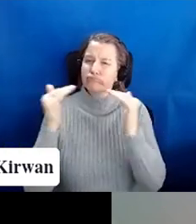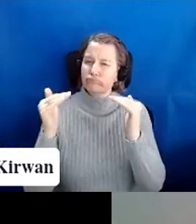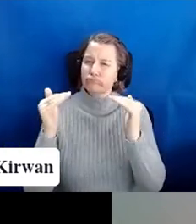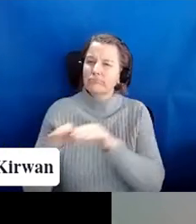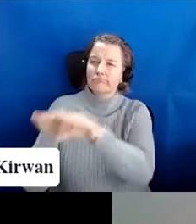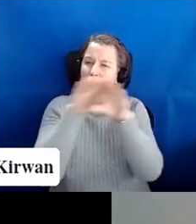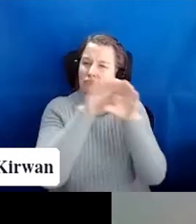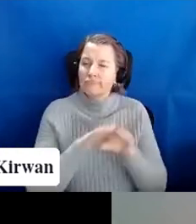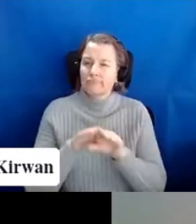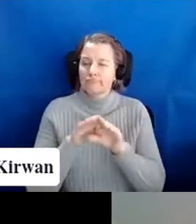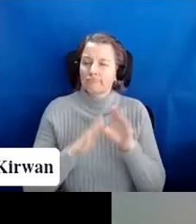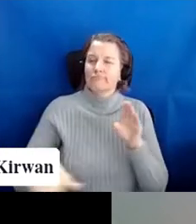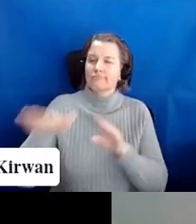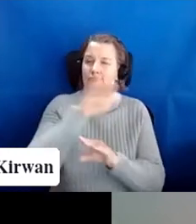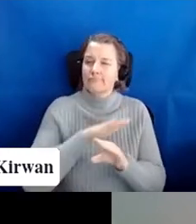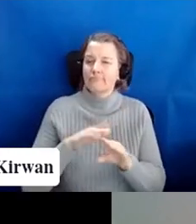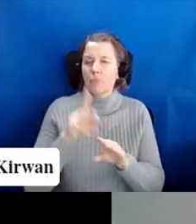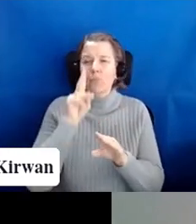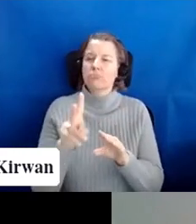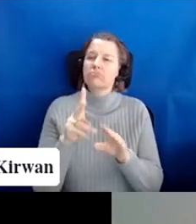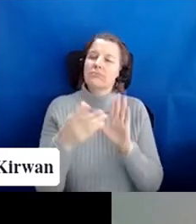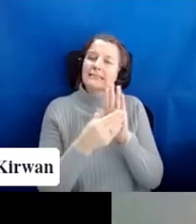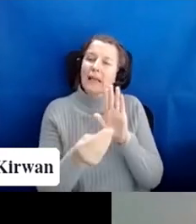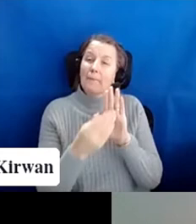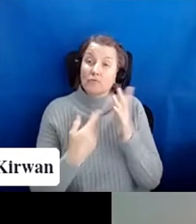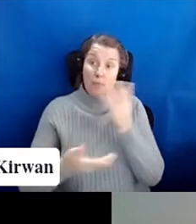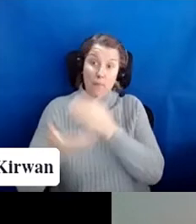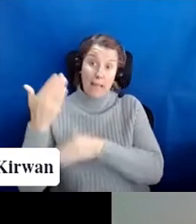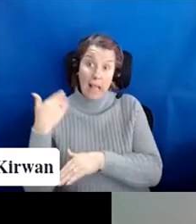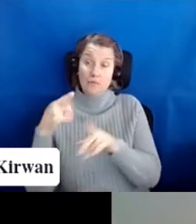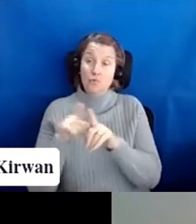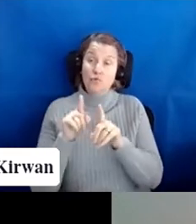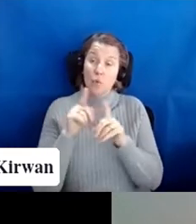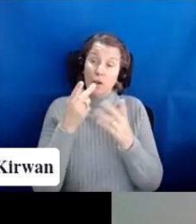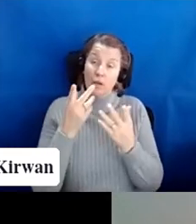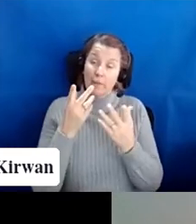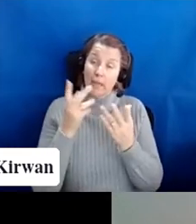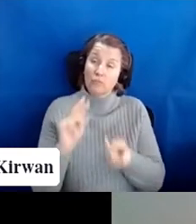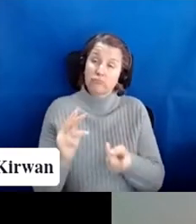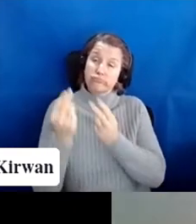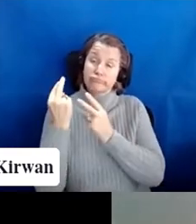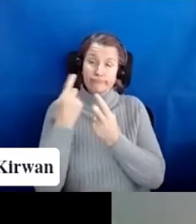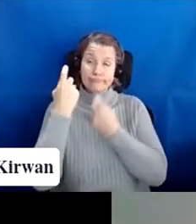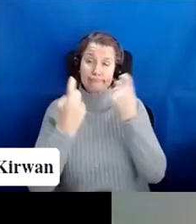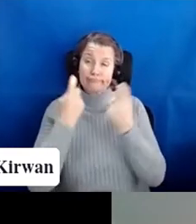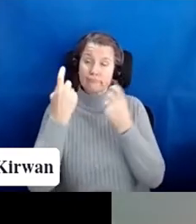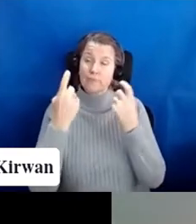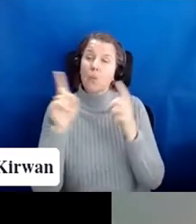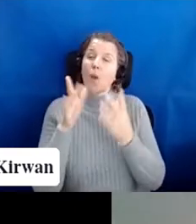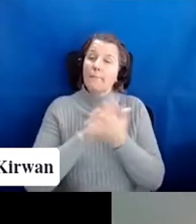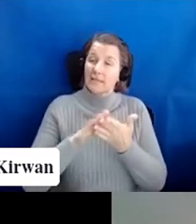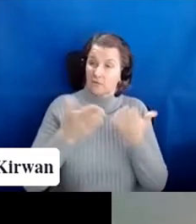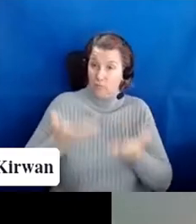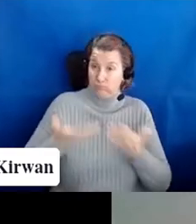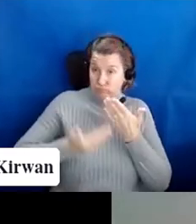sector. We're going to be looking at some examples from the past, but we're also going to be reflecting on what that means for the present day and